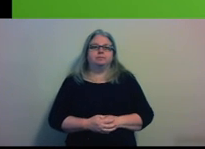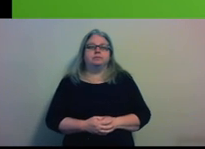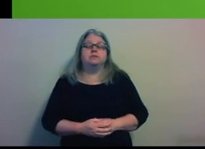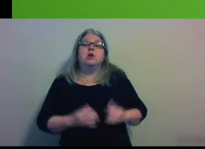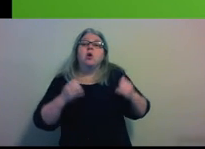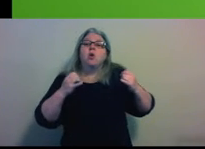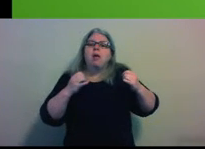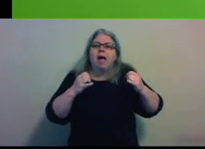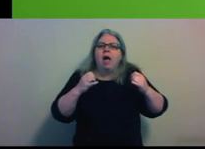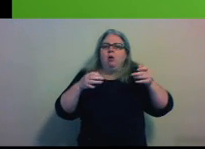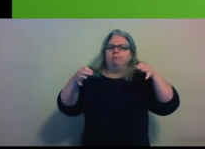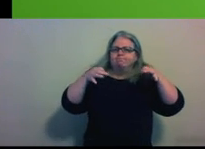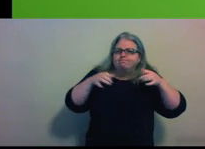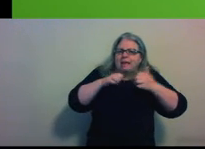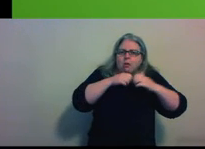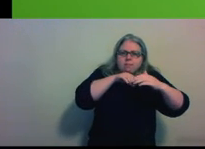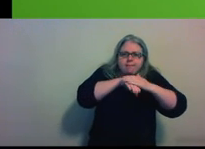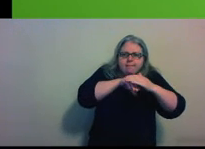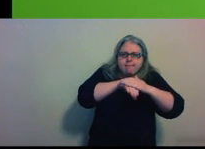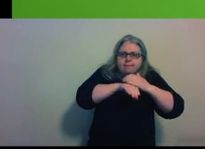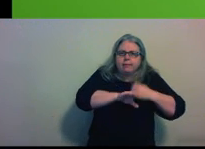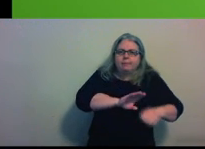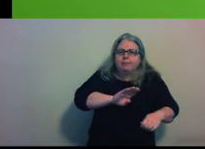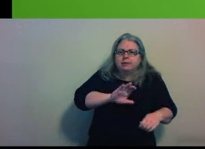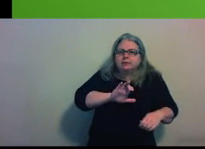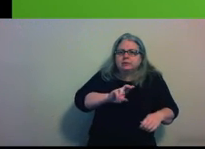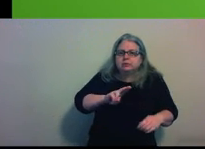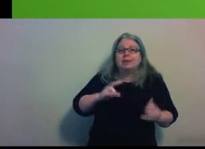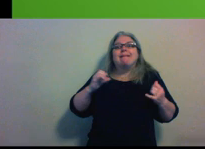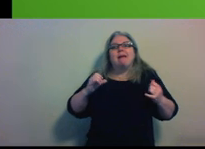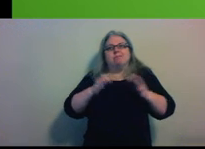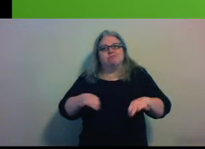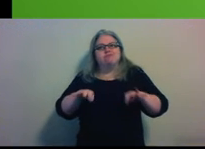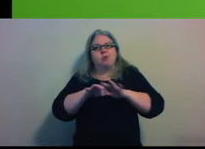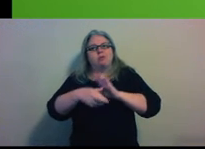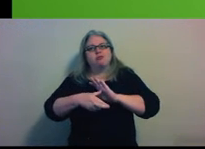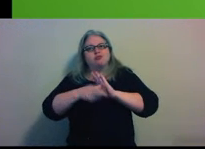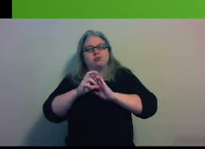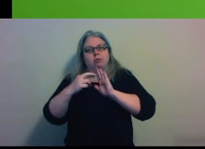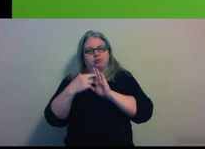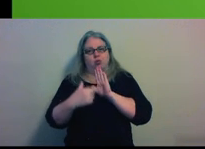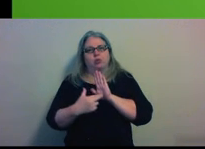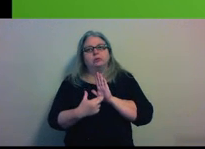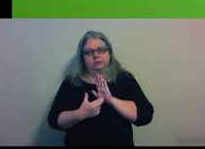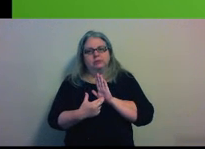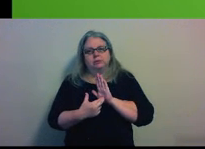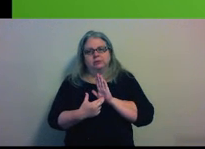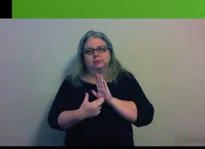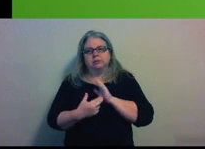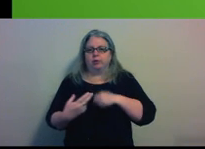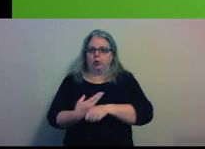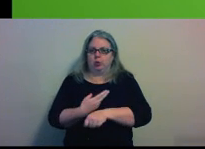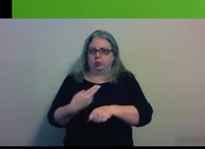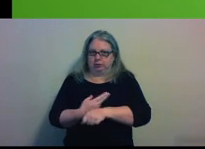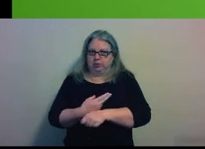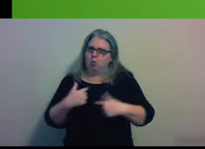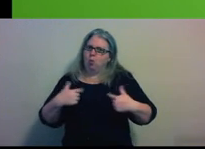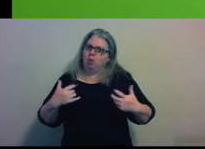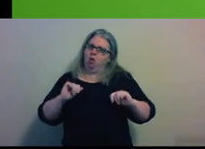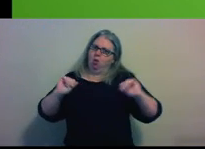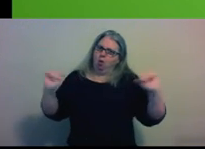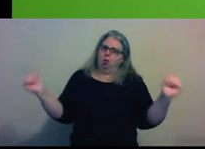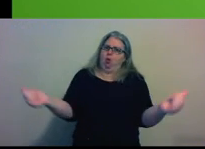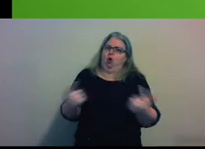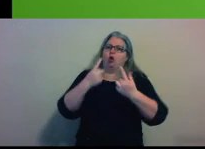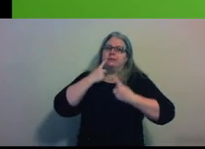looked at how to access Blackboard Collaborate, it's time for us to review some of the expectations and norms to help everyone